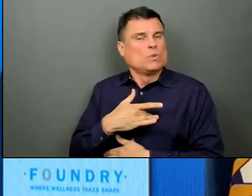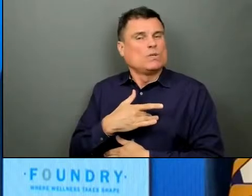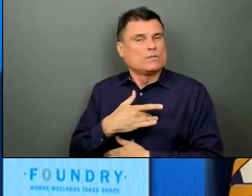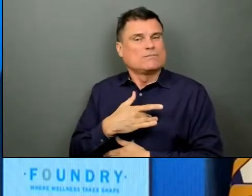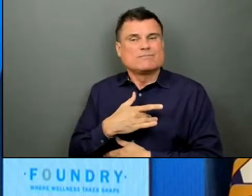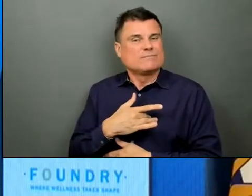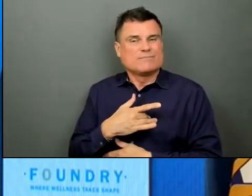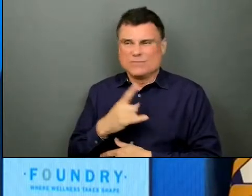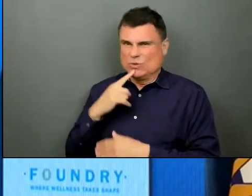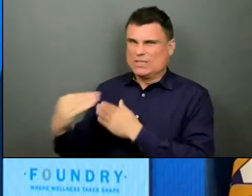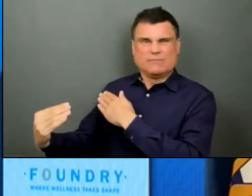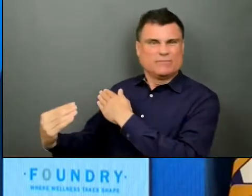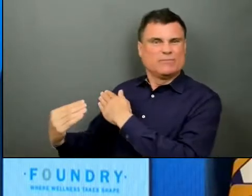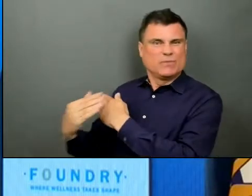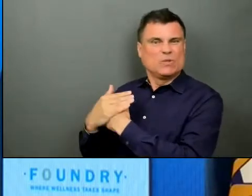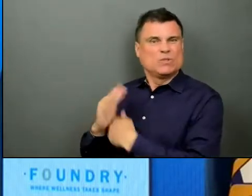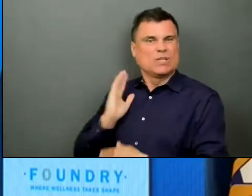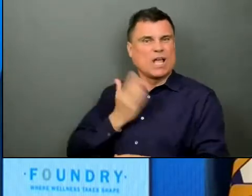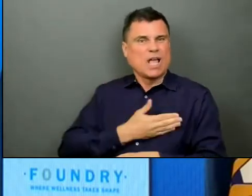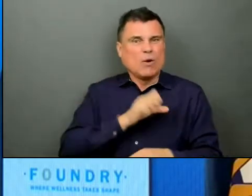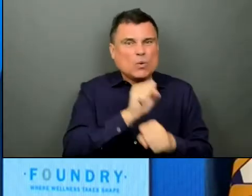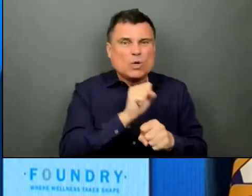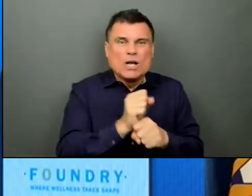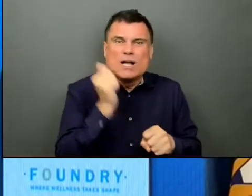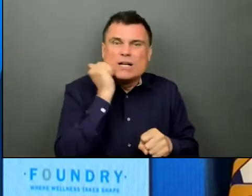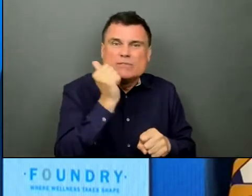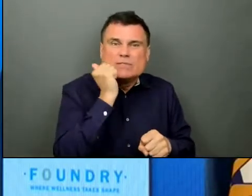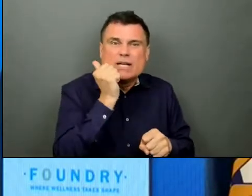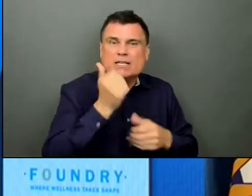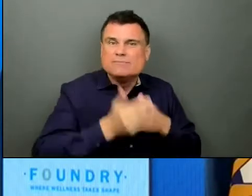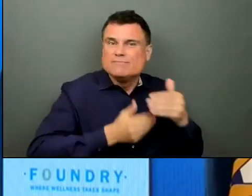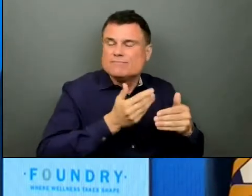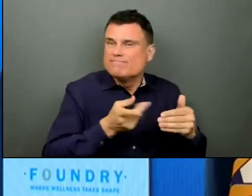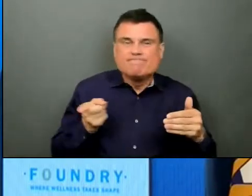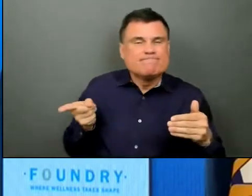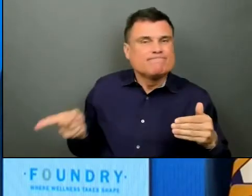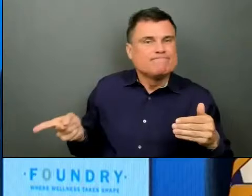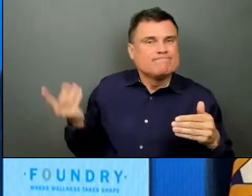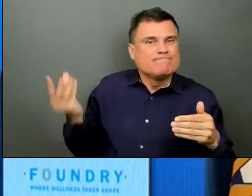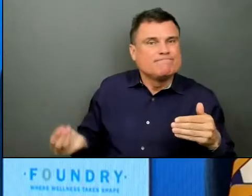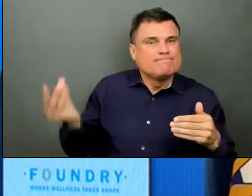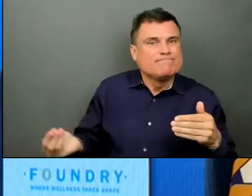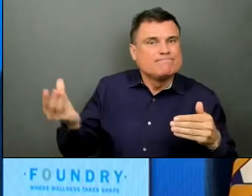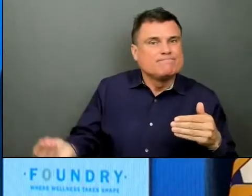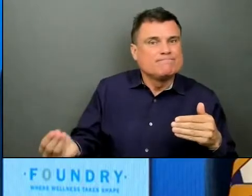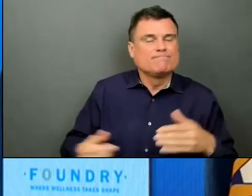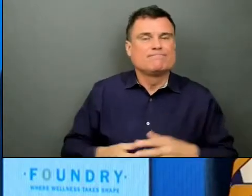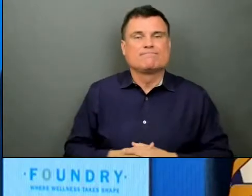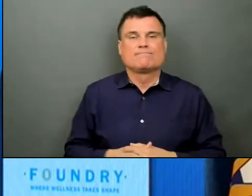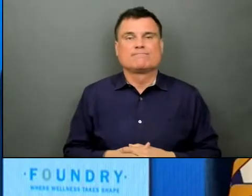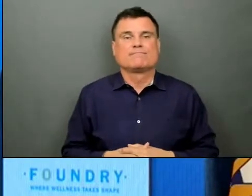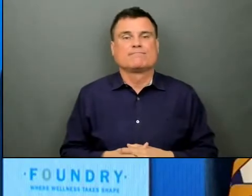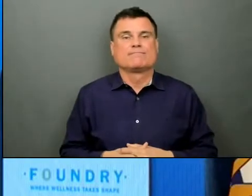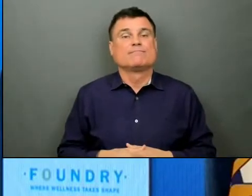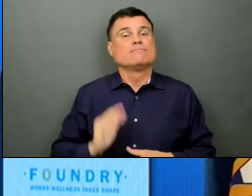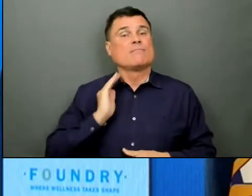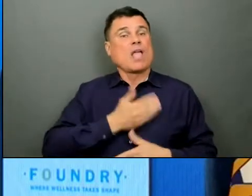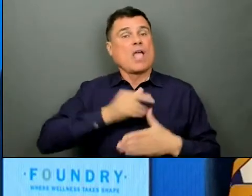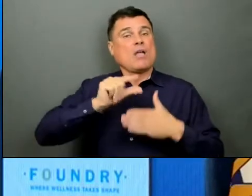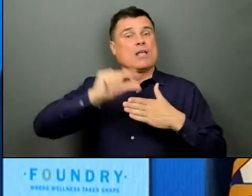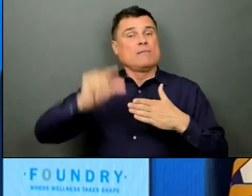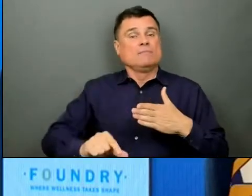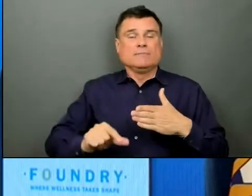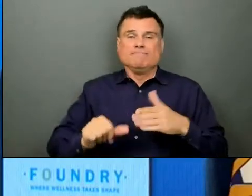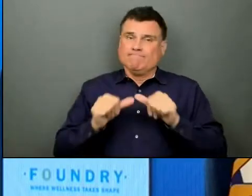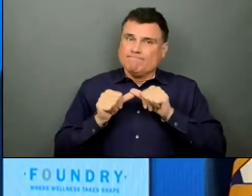matters. Our government is committed to doing more to build up the supports that mean that family